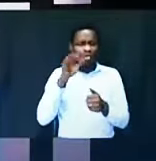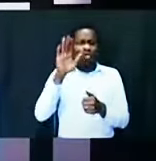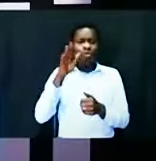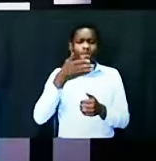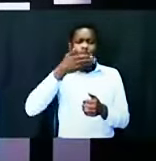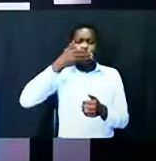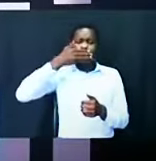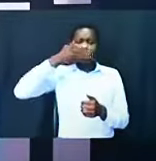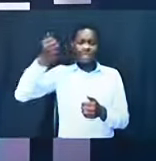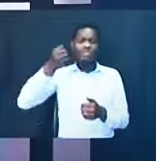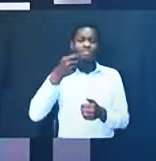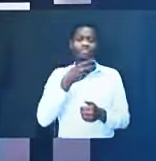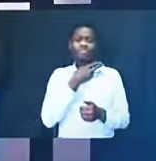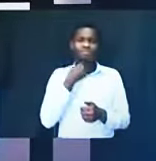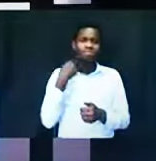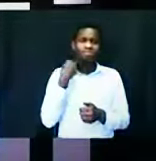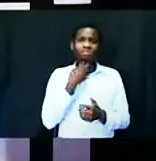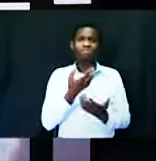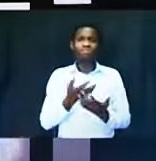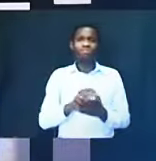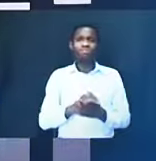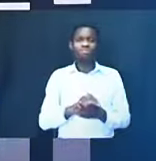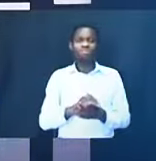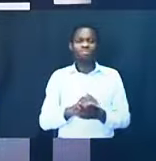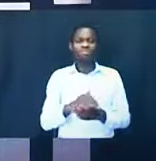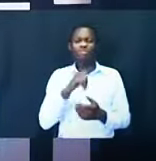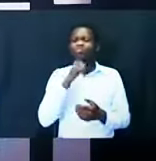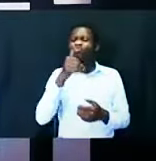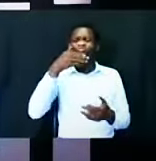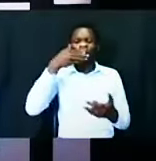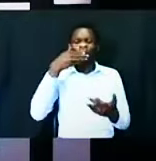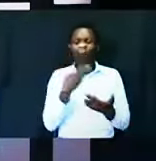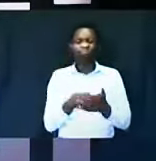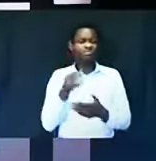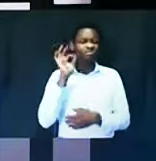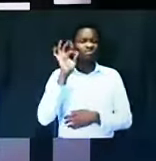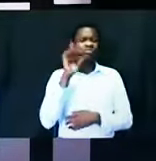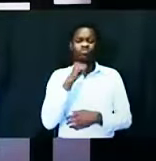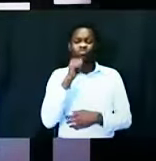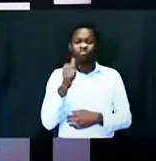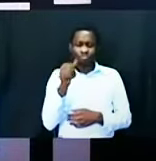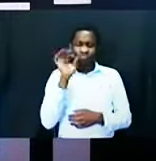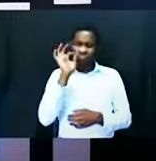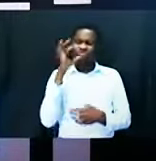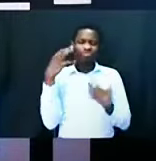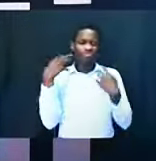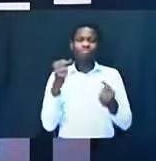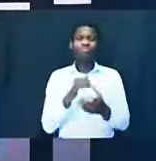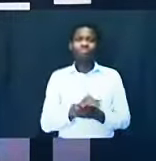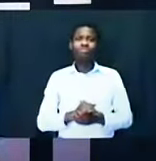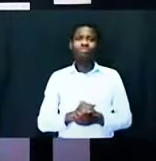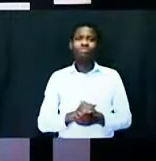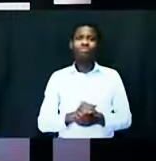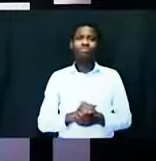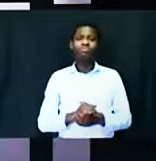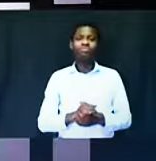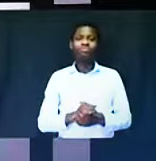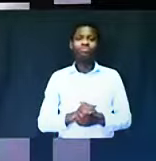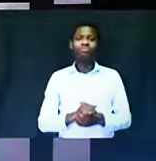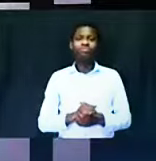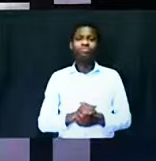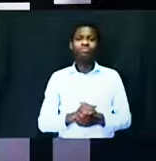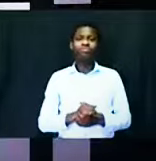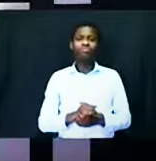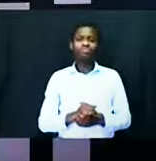pa no oh, oh, yeah, pa, pa, pa. Was not a good preacher. Now onye onipa okanya me asempe. Now when he is